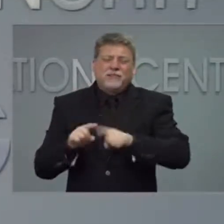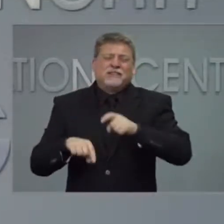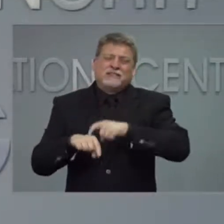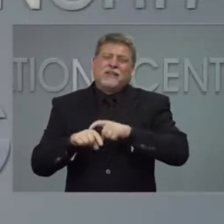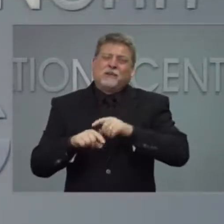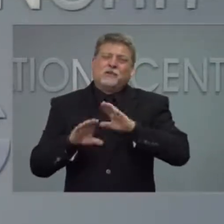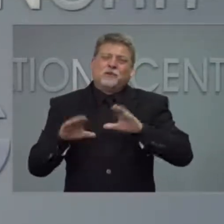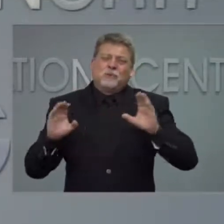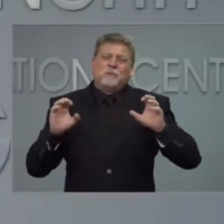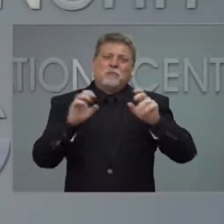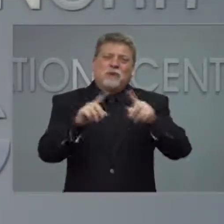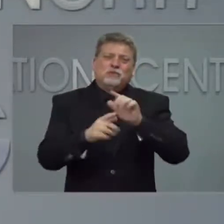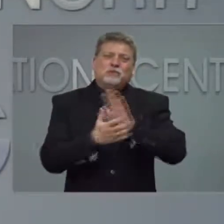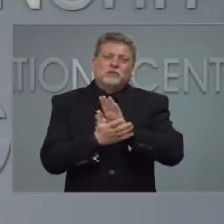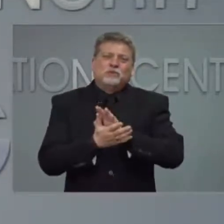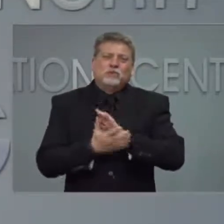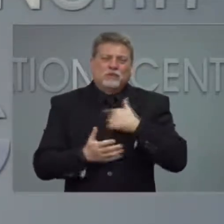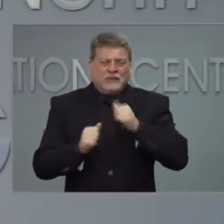need to work toward that.